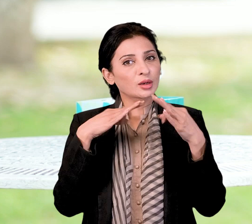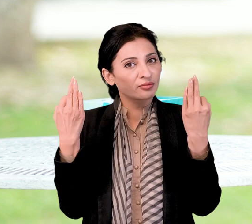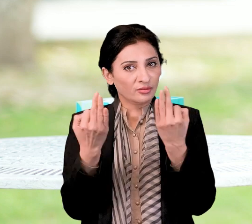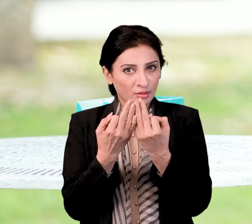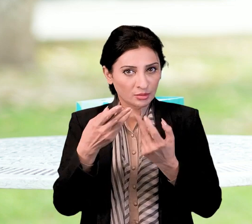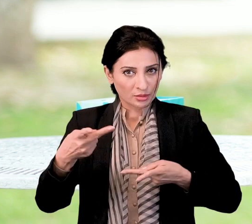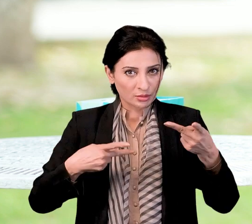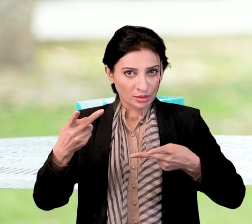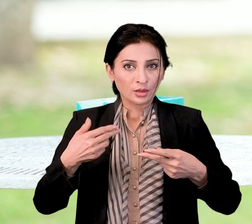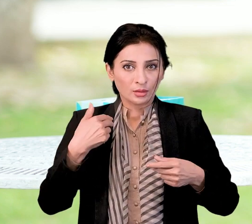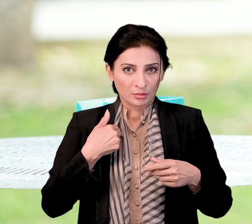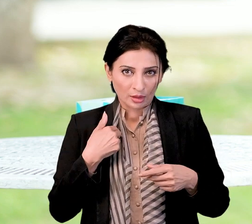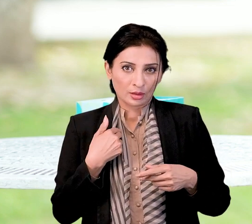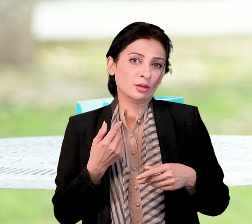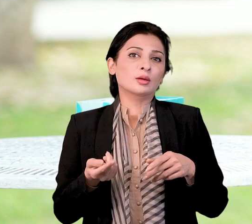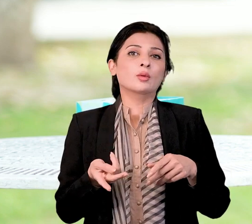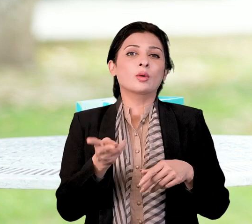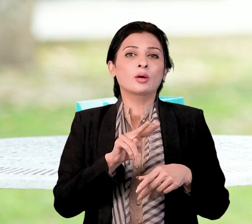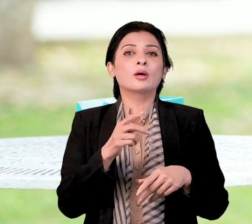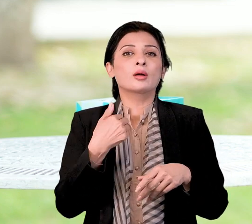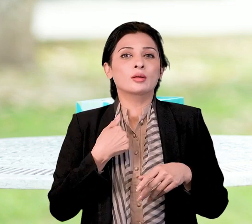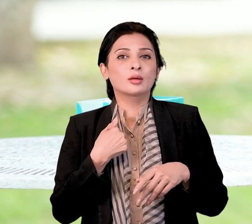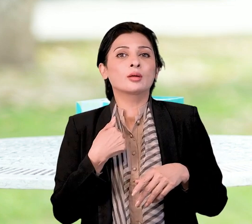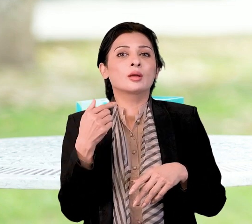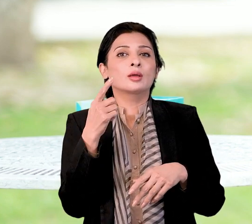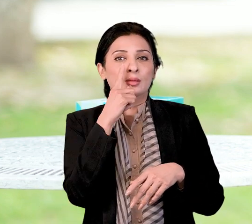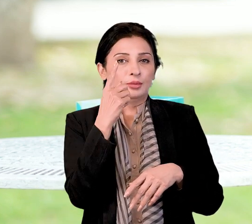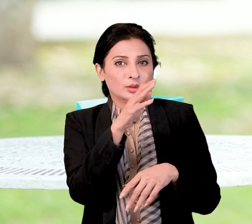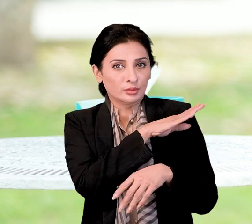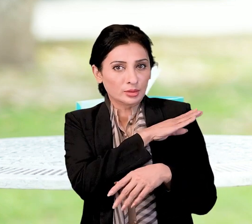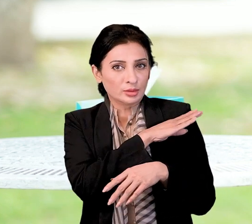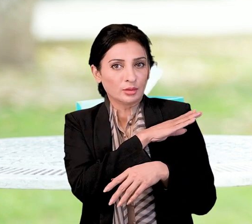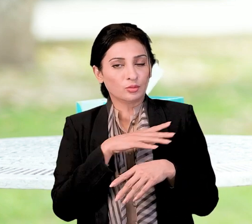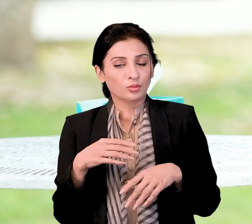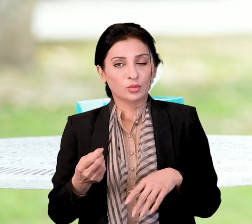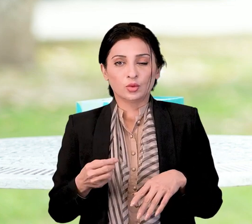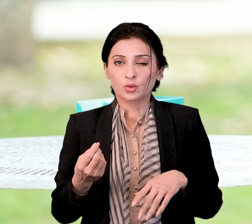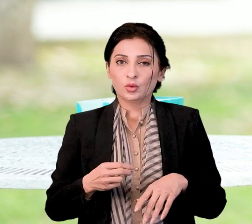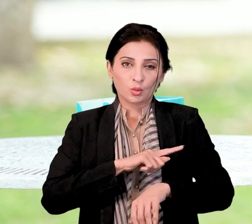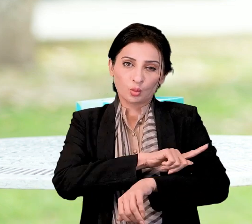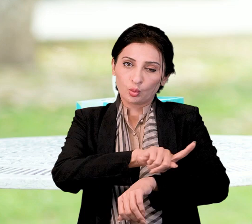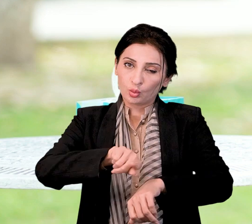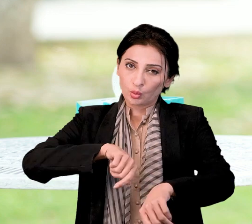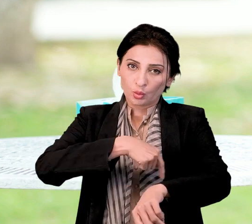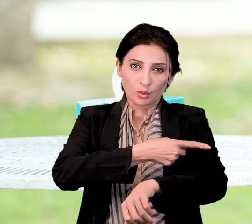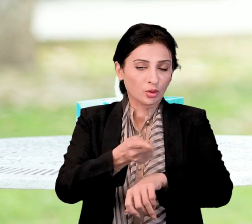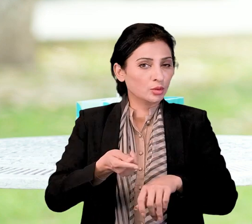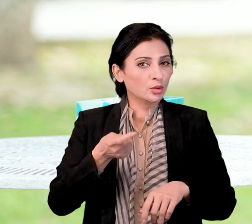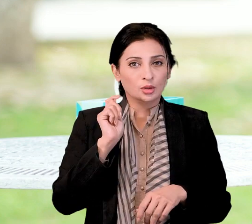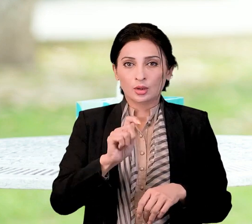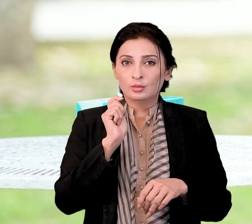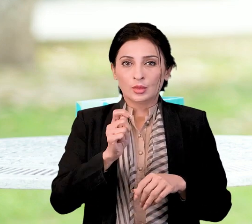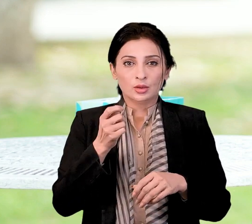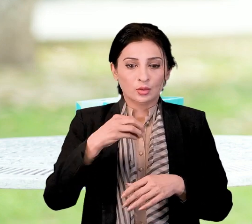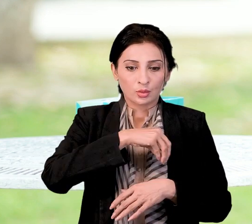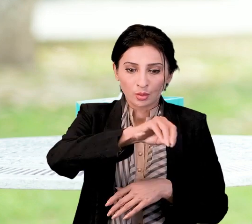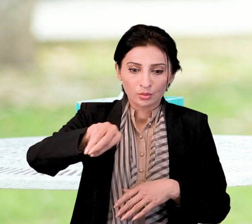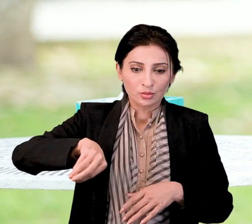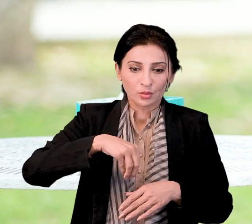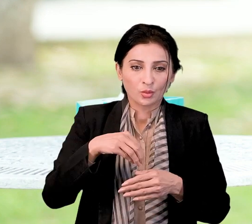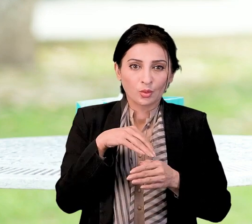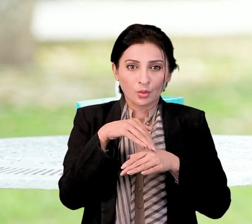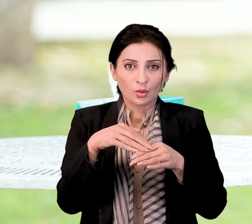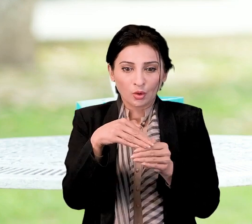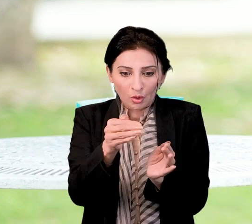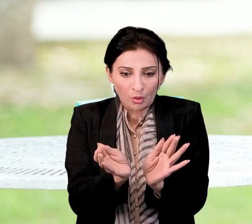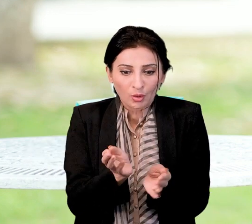My sister Asma and I work here day and night to bring amazing food and